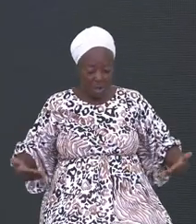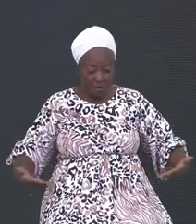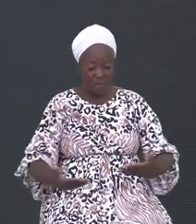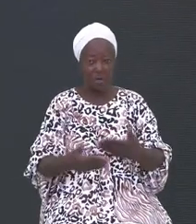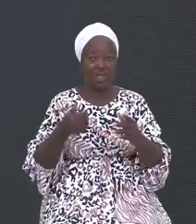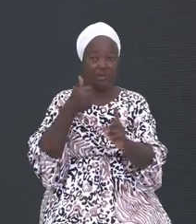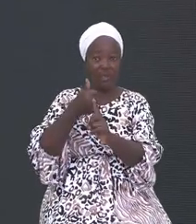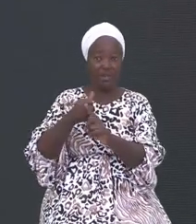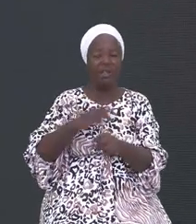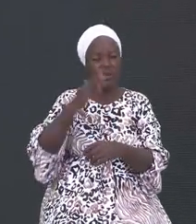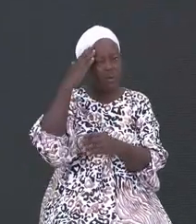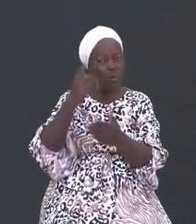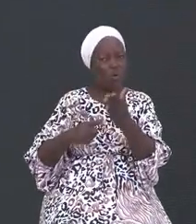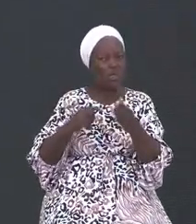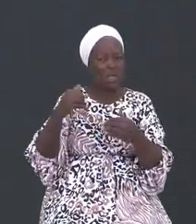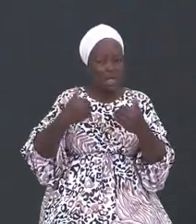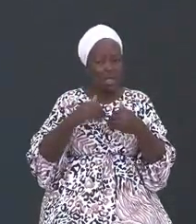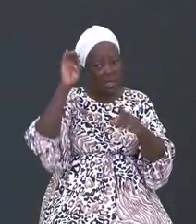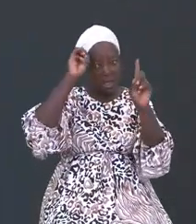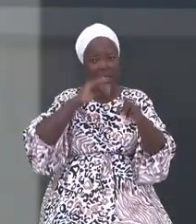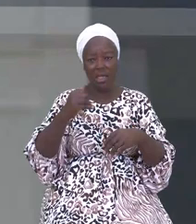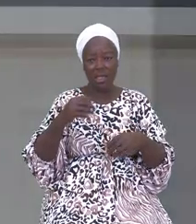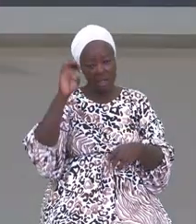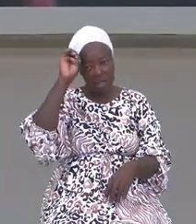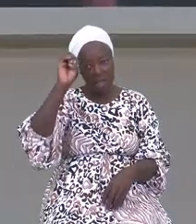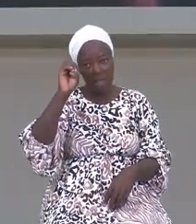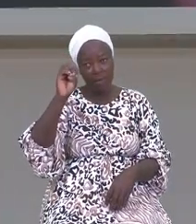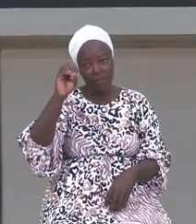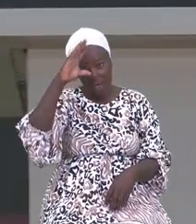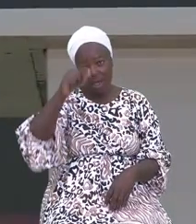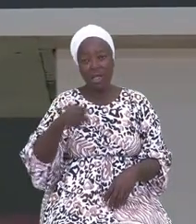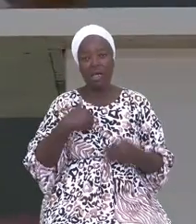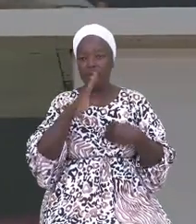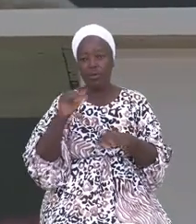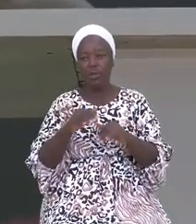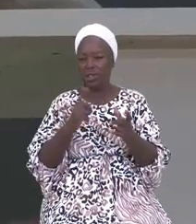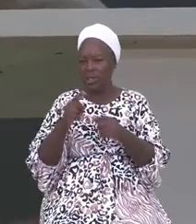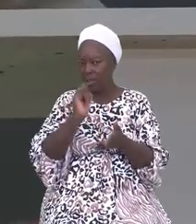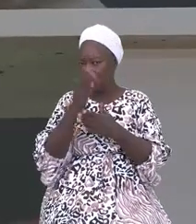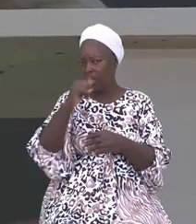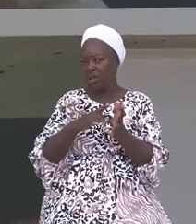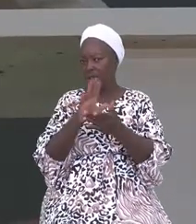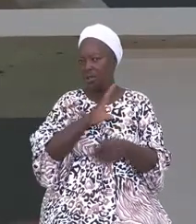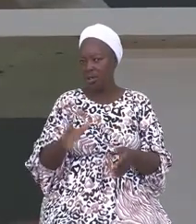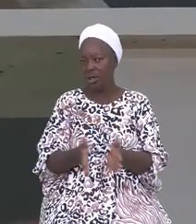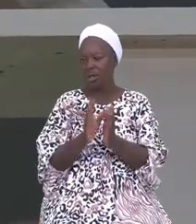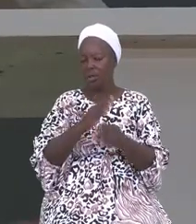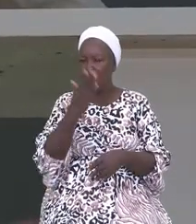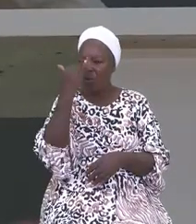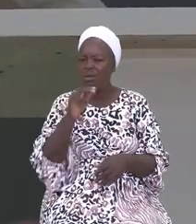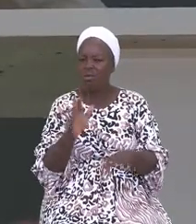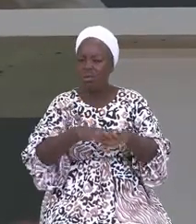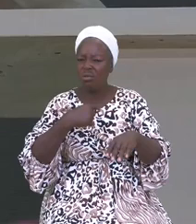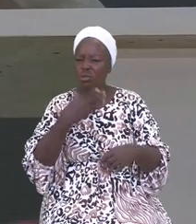been doing. And that's why Jesus said, why callest thou me good? There is none